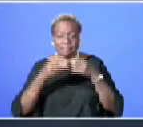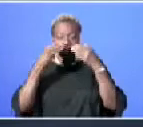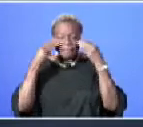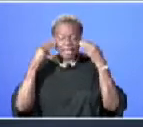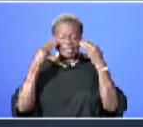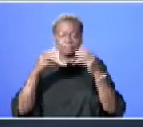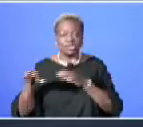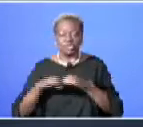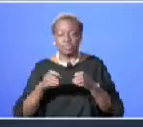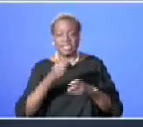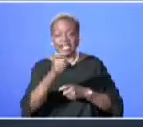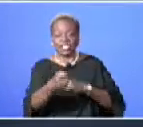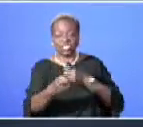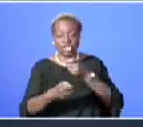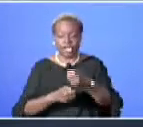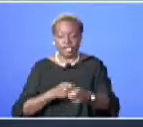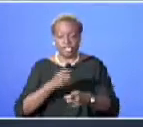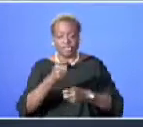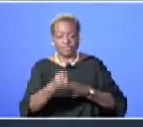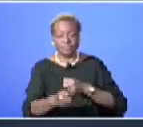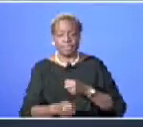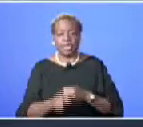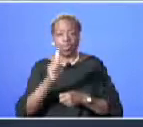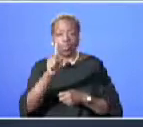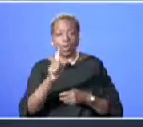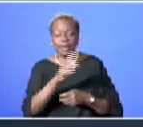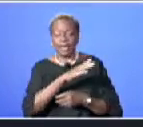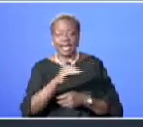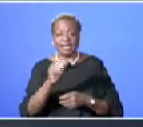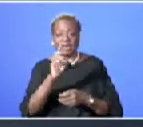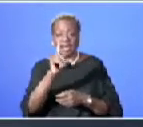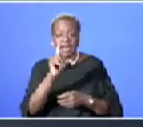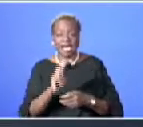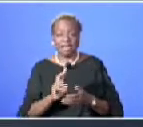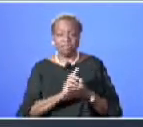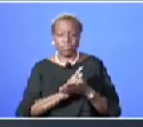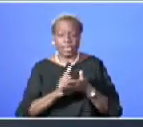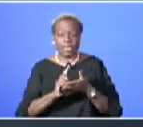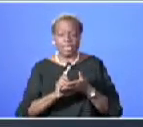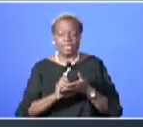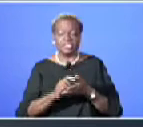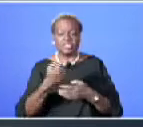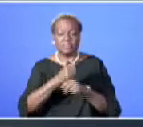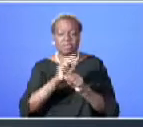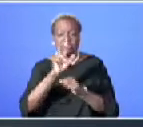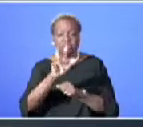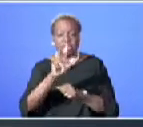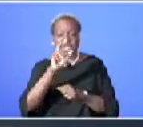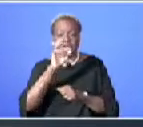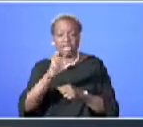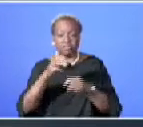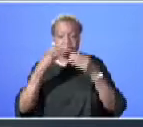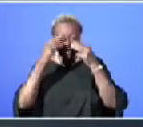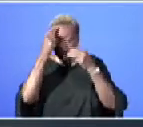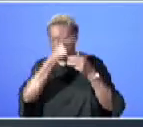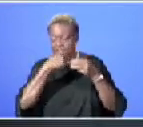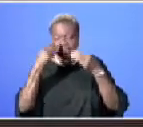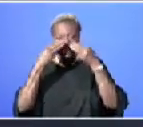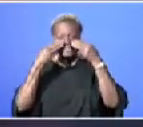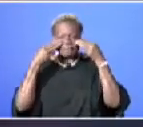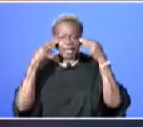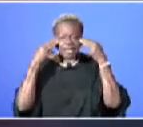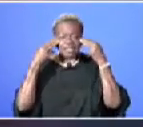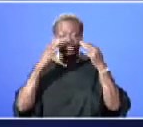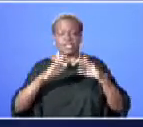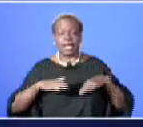exchange. The designer says in the week and a half, she's made about 300 face masks, and she is content in doing her part to help